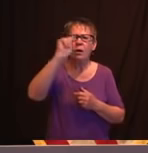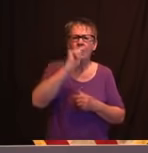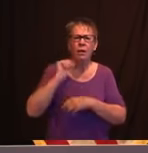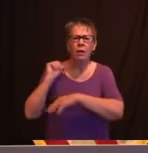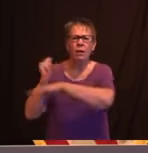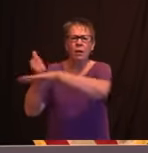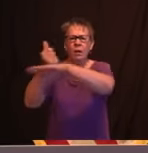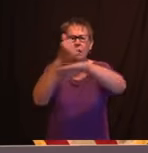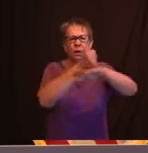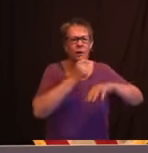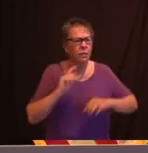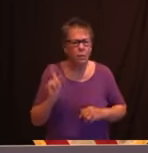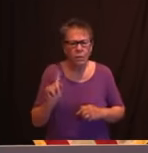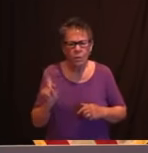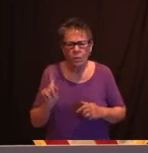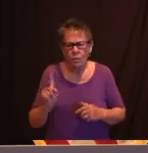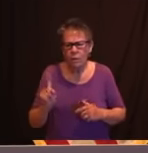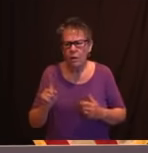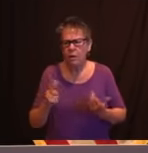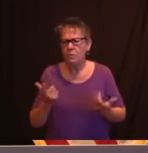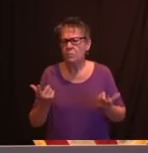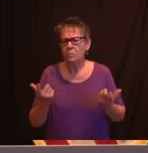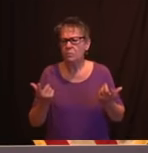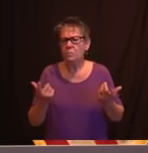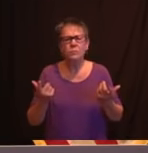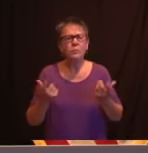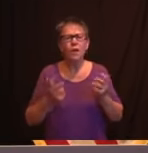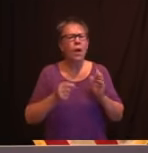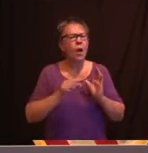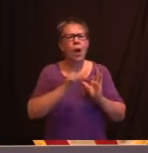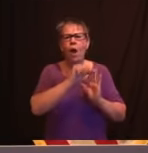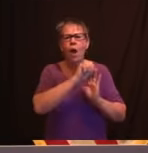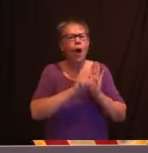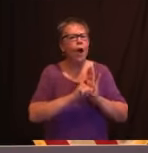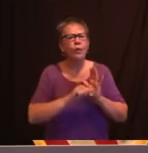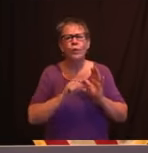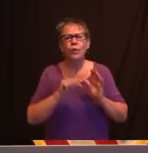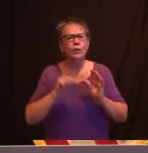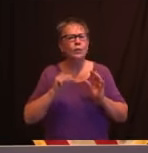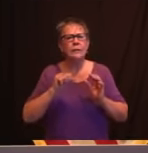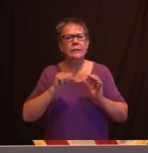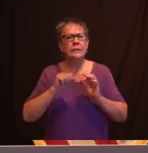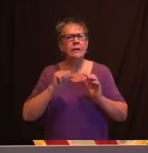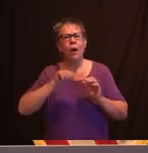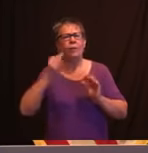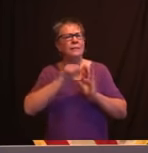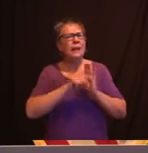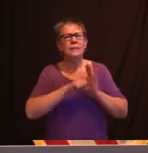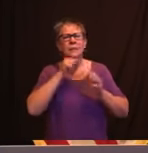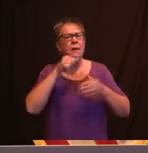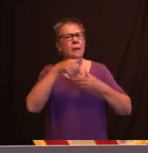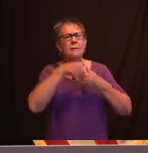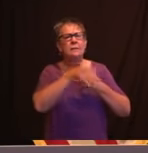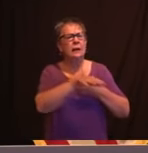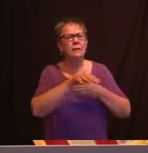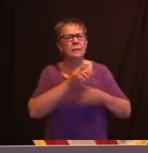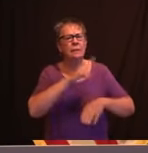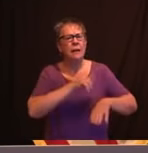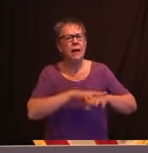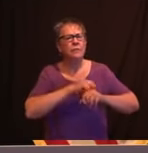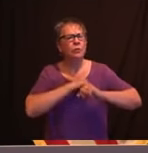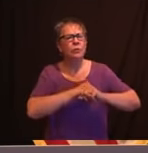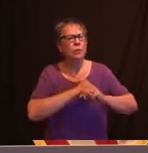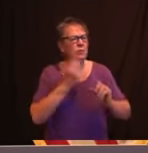reportedly declined to send their troops. Why did New Jersey commit? And I have a question from Carly